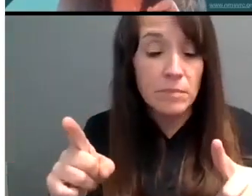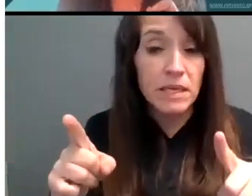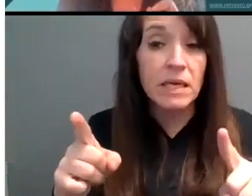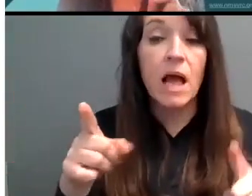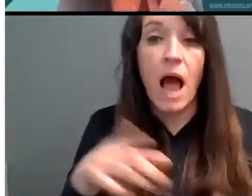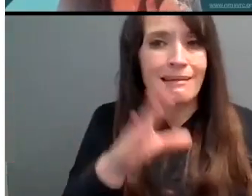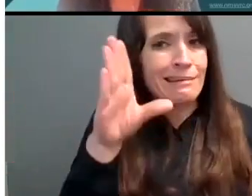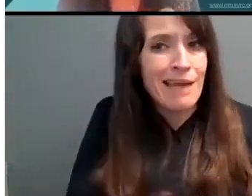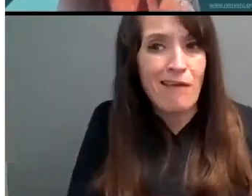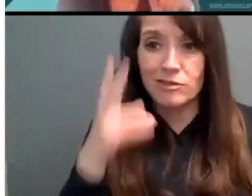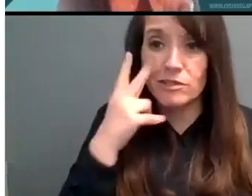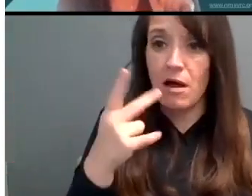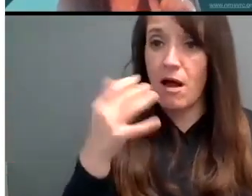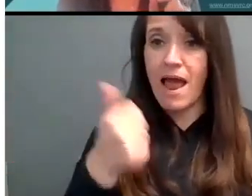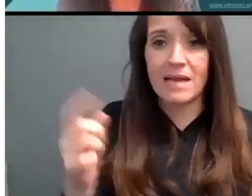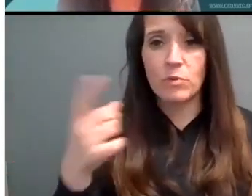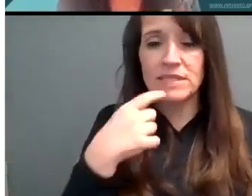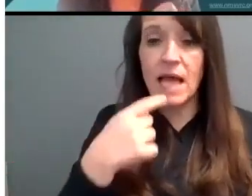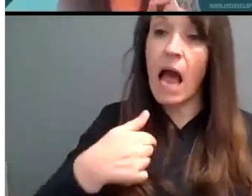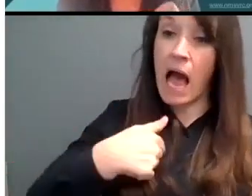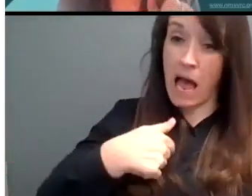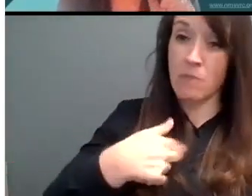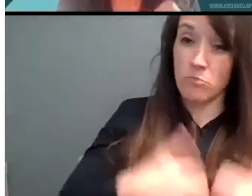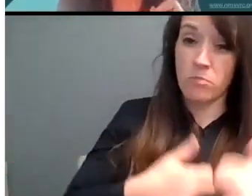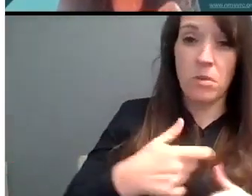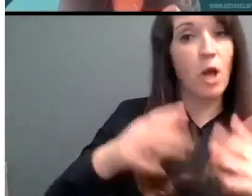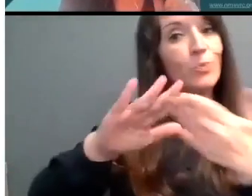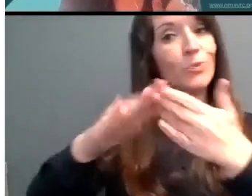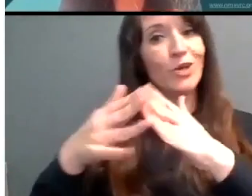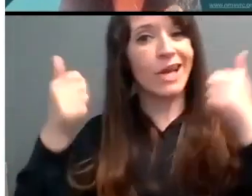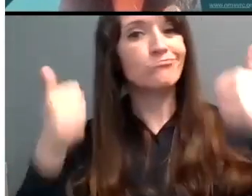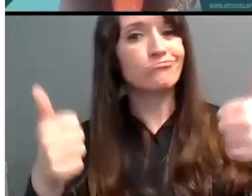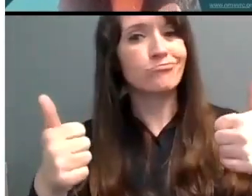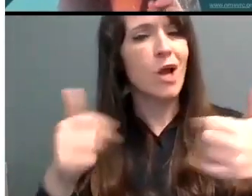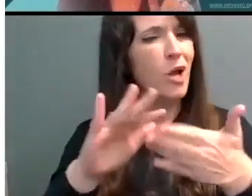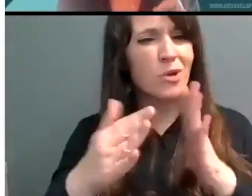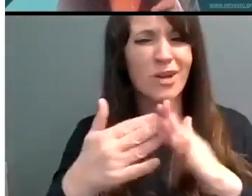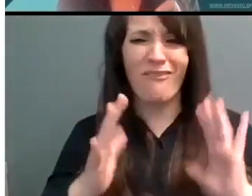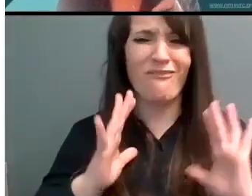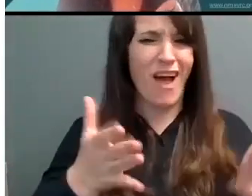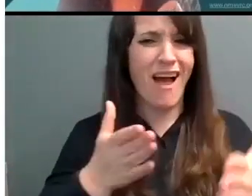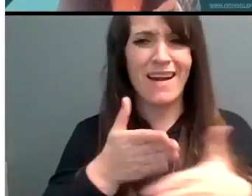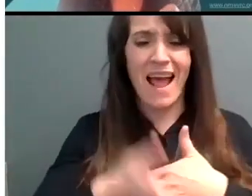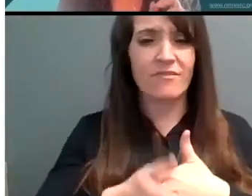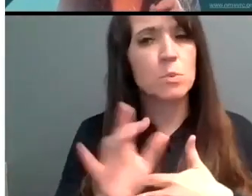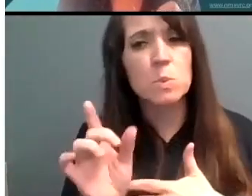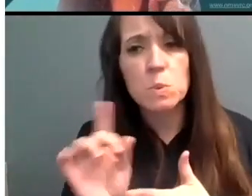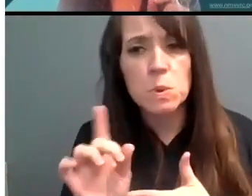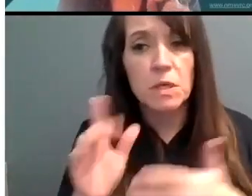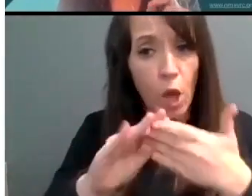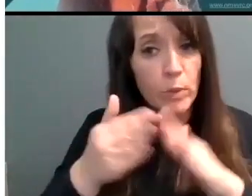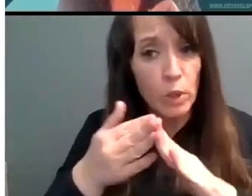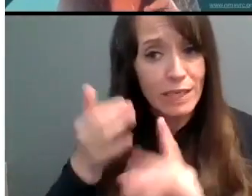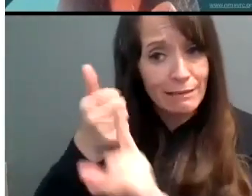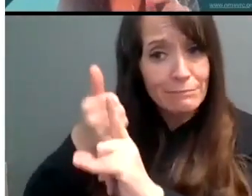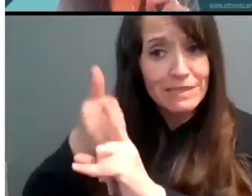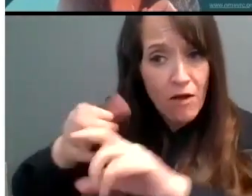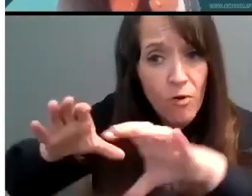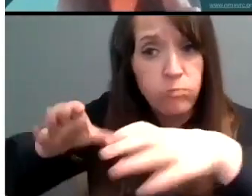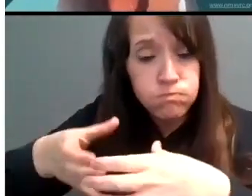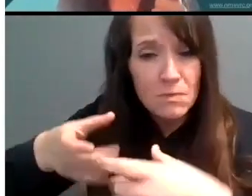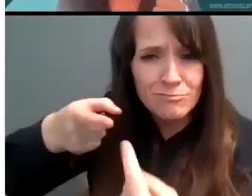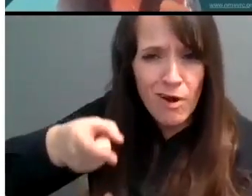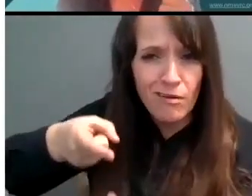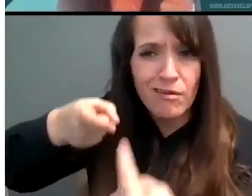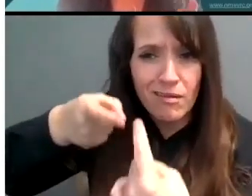communities struggle, and they struggle for a while. And I think that's really important for leaders to pay attention to, that this is not something communities